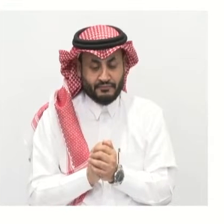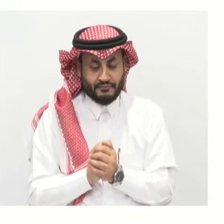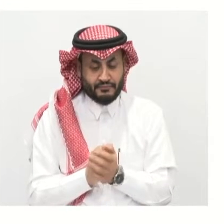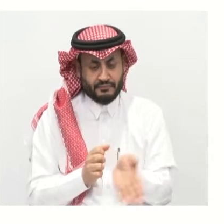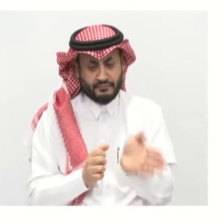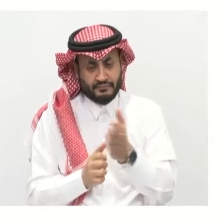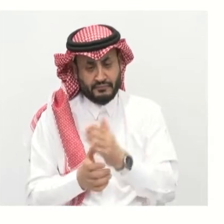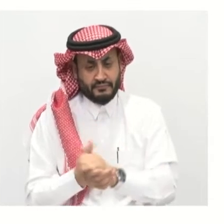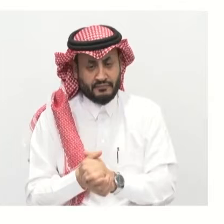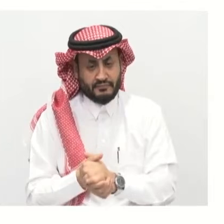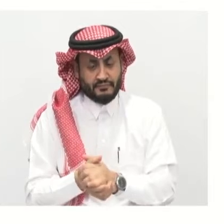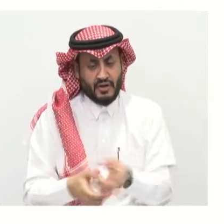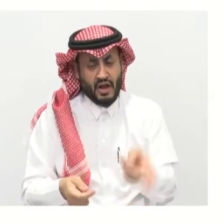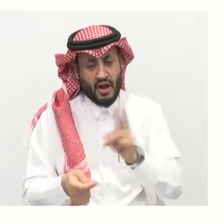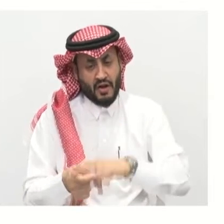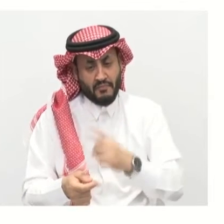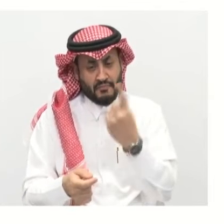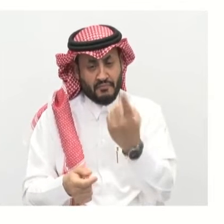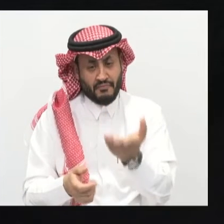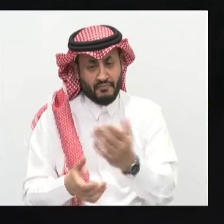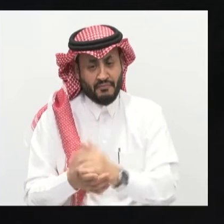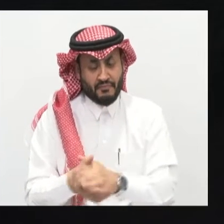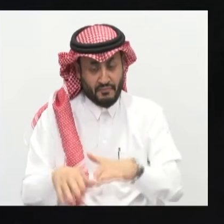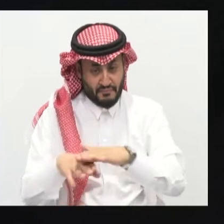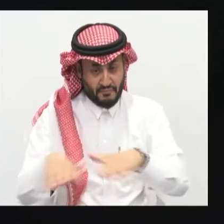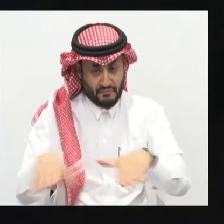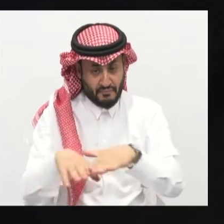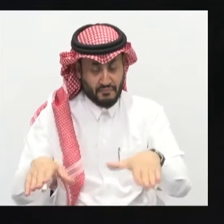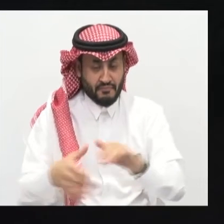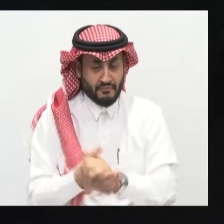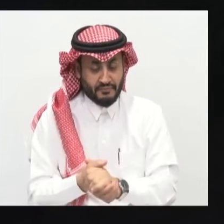Now let's say one more thing. There was something on the table.